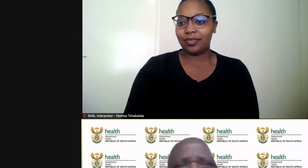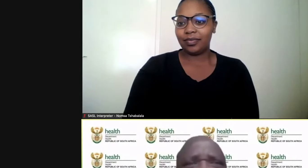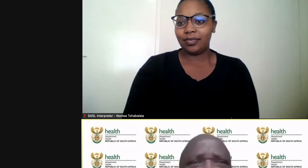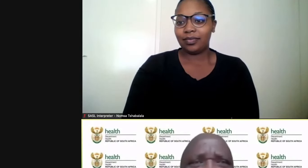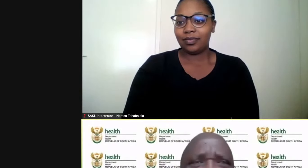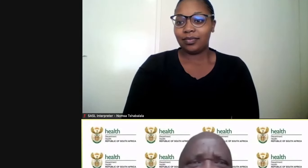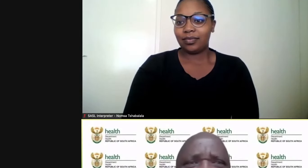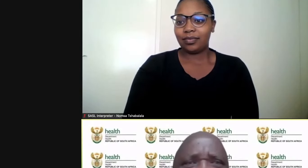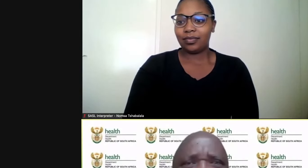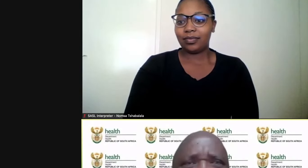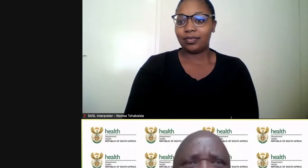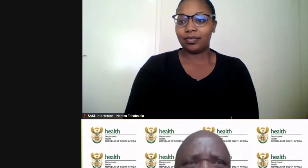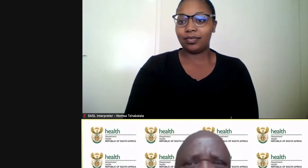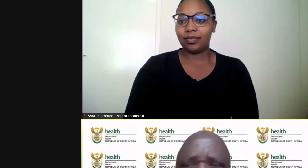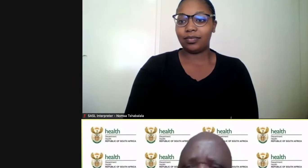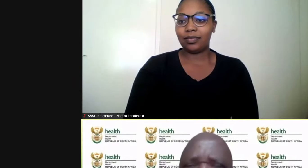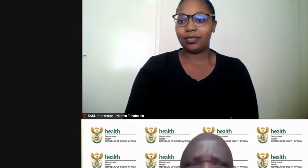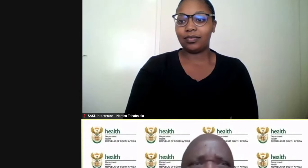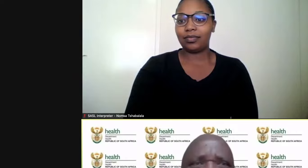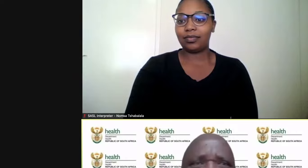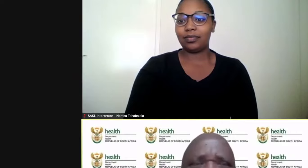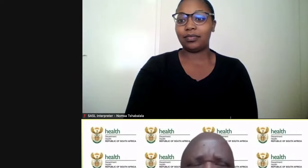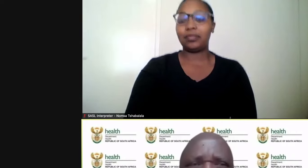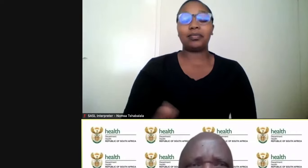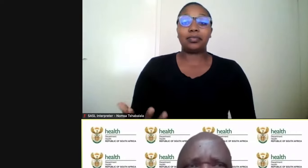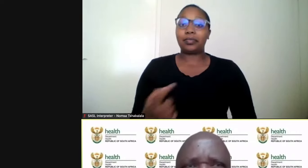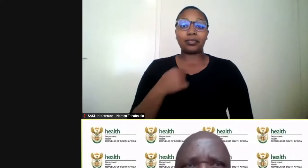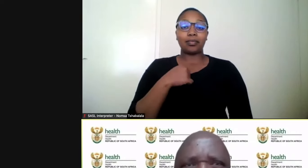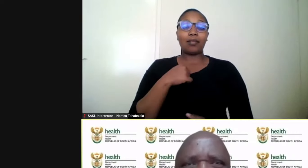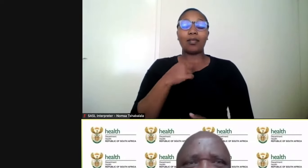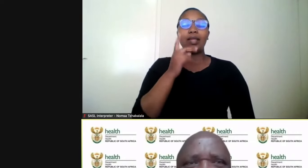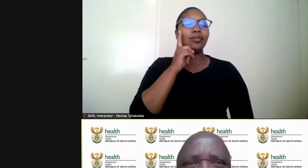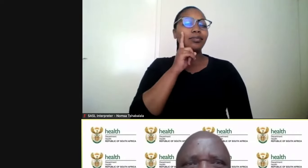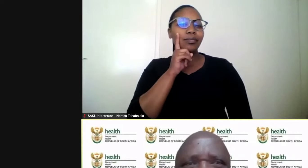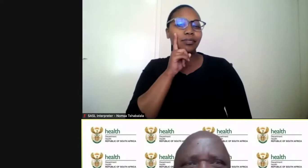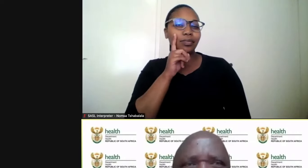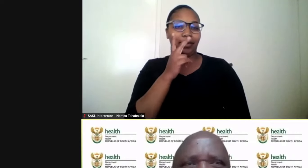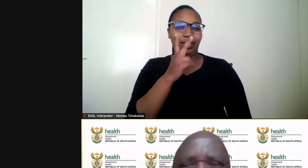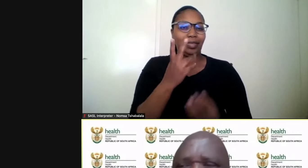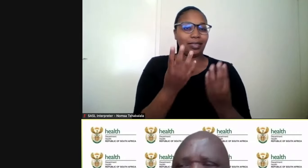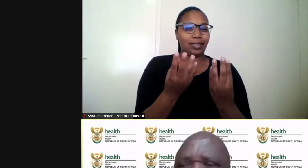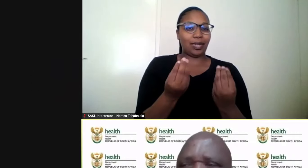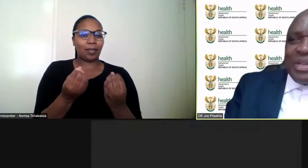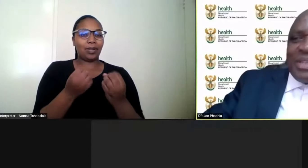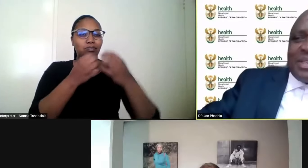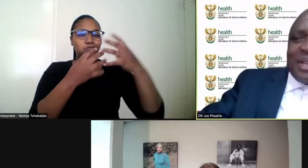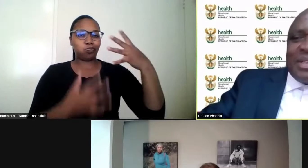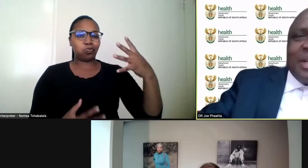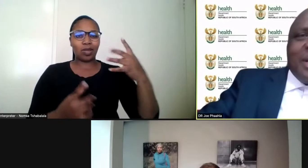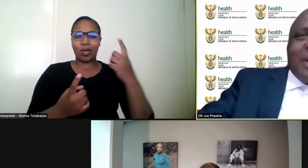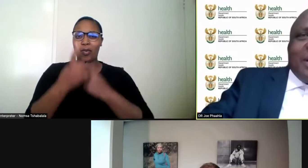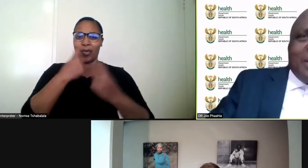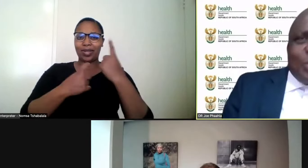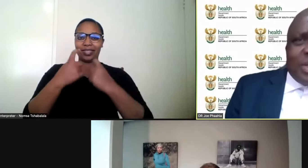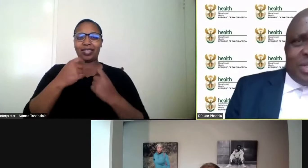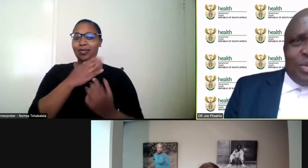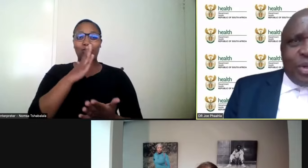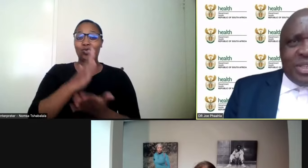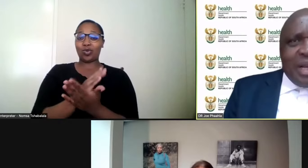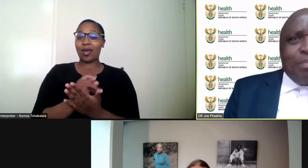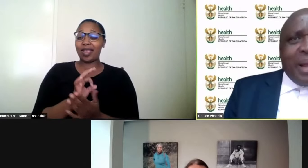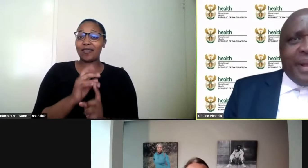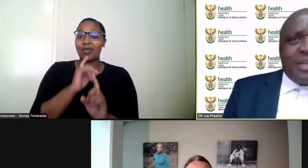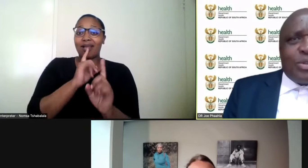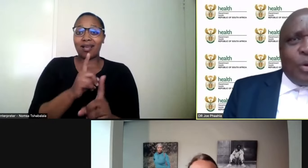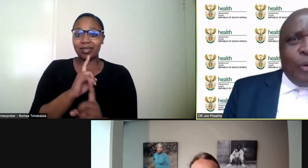Foster, judging by the numbers, I'm not sure even whether we'll be able to take a second round, because as I said, this was